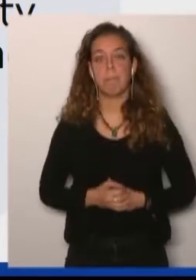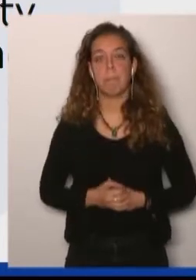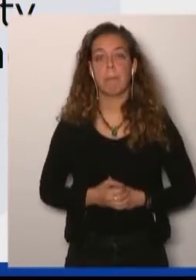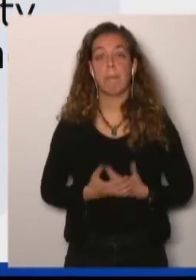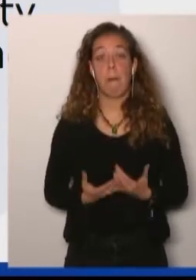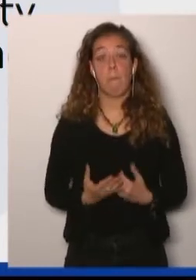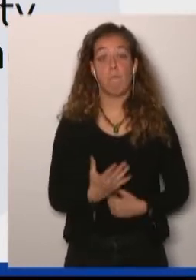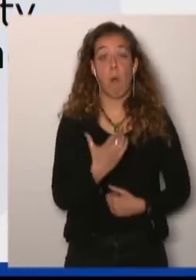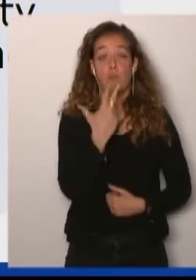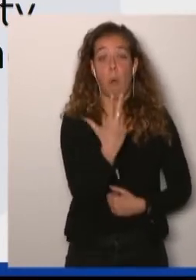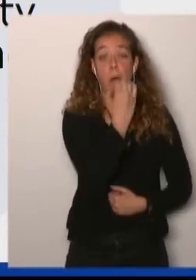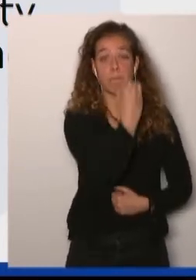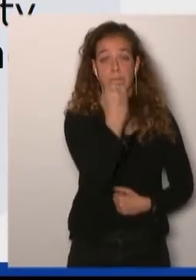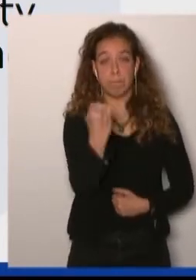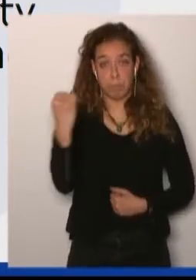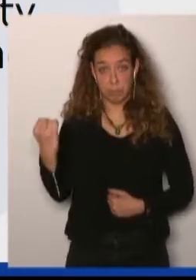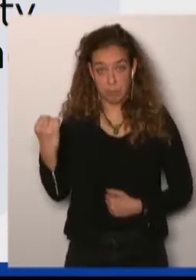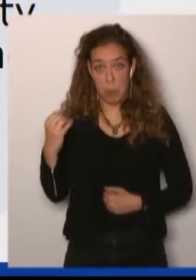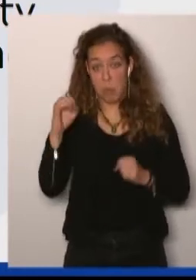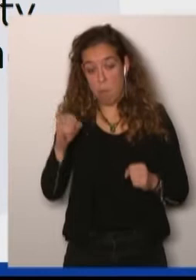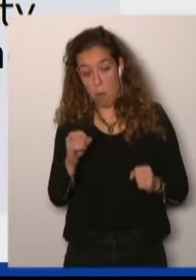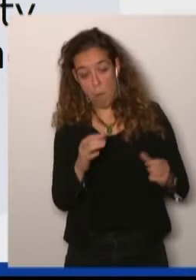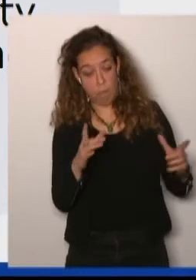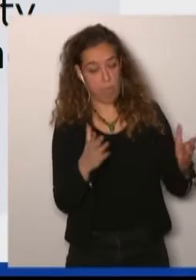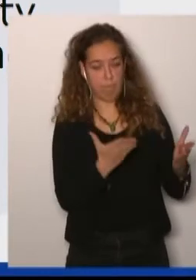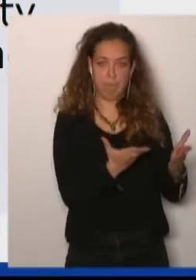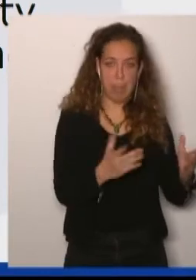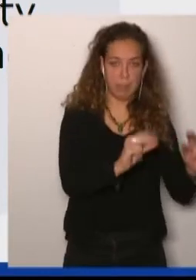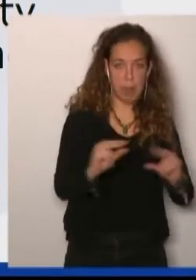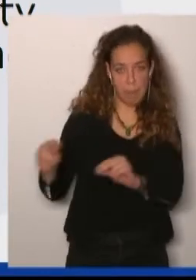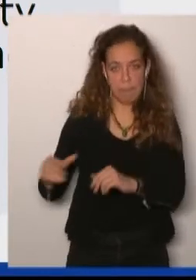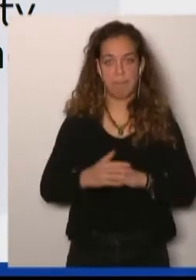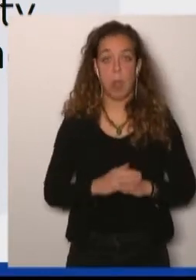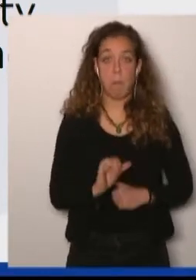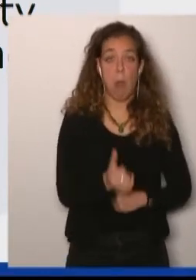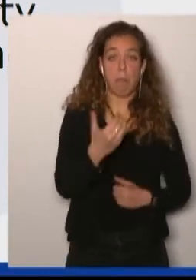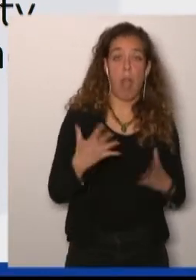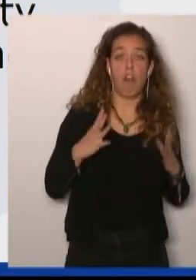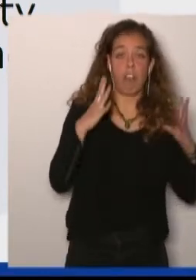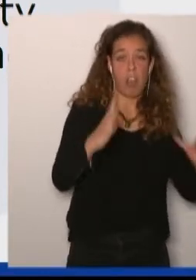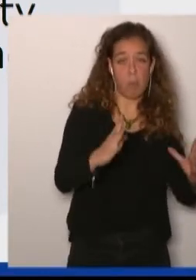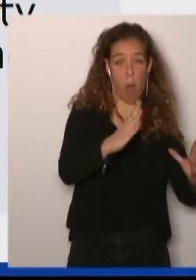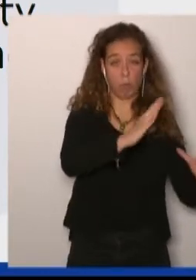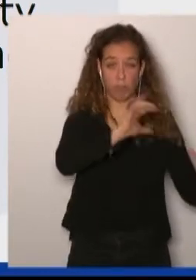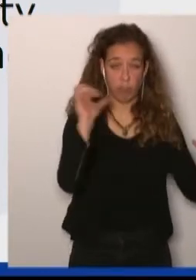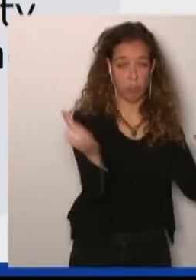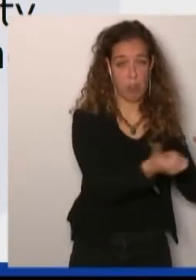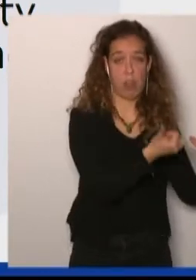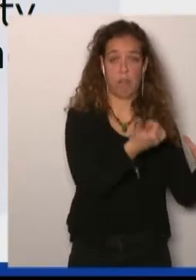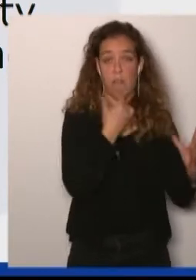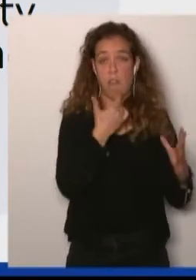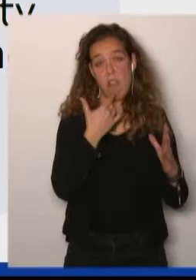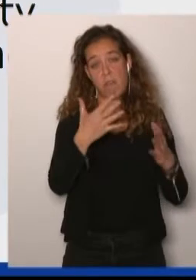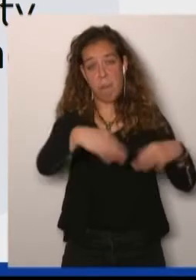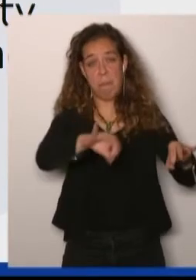pillars: supporting multi-stakeholder engagement, strengthening international regulatory cooperation, and building capacity. And all